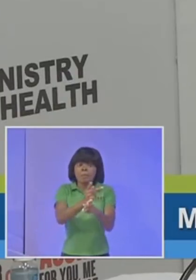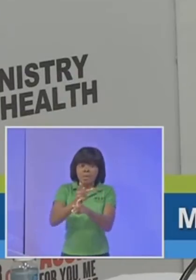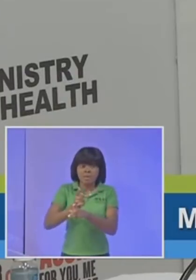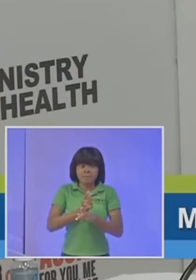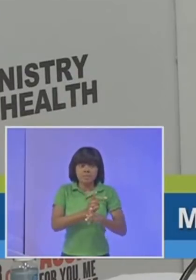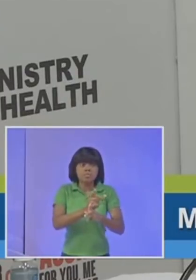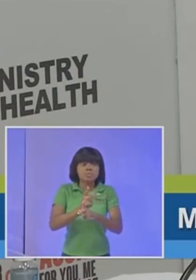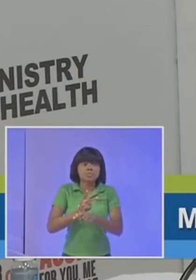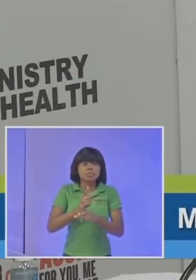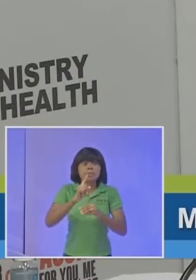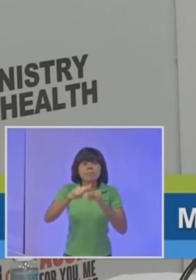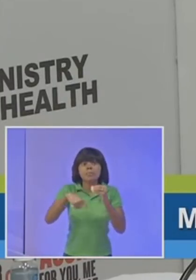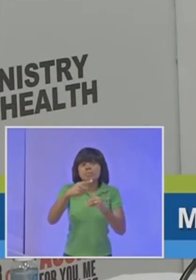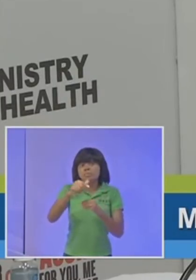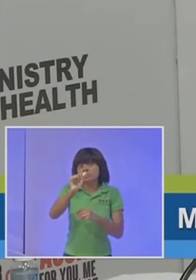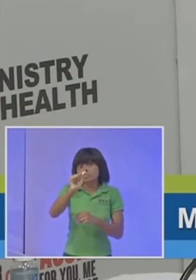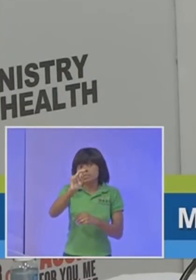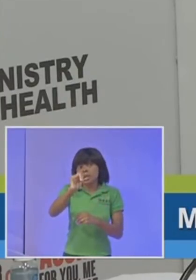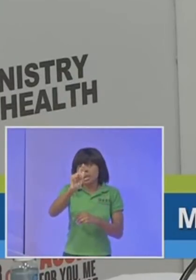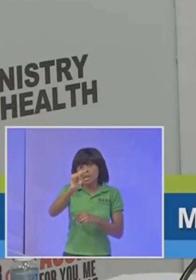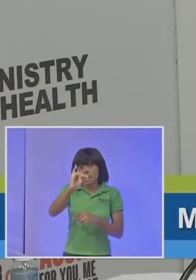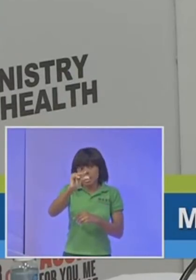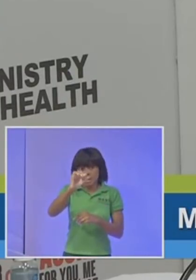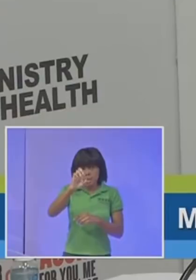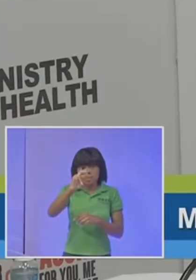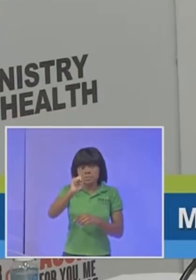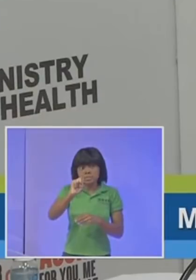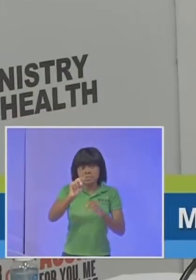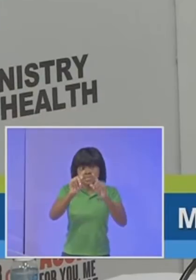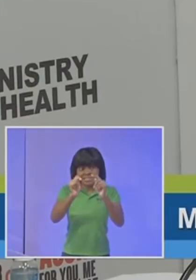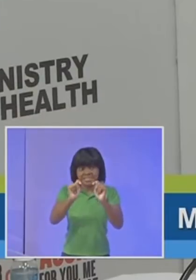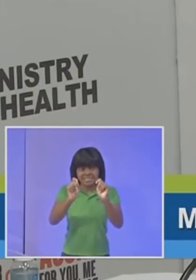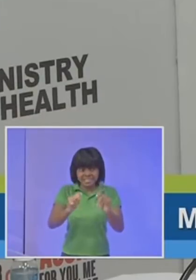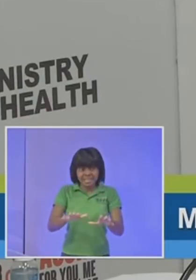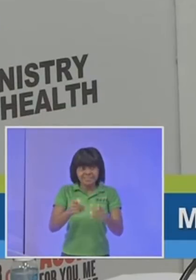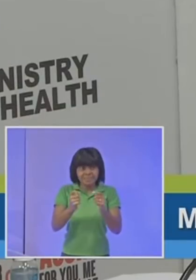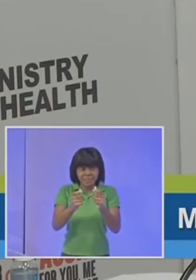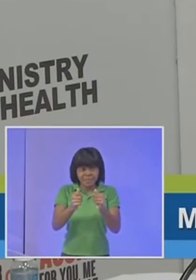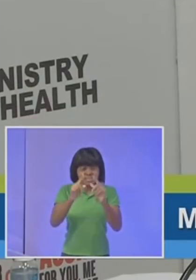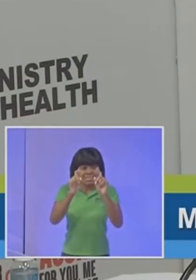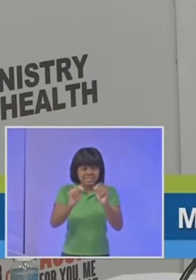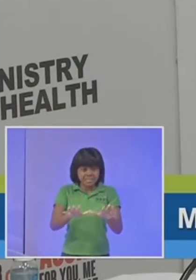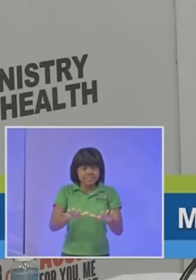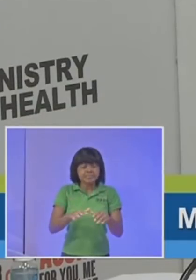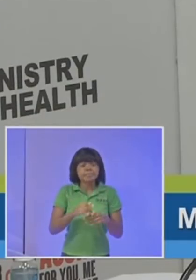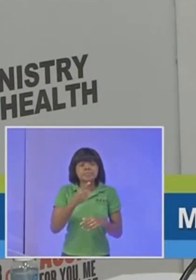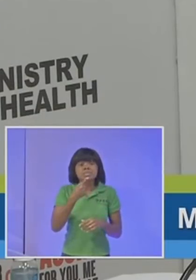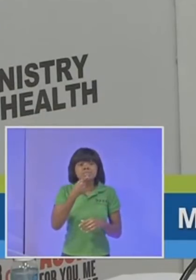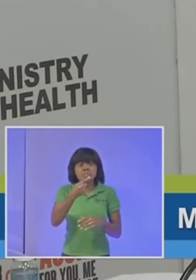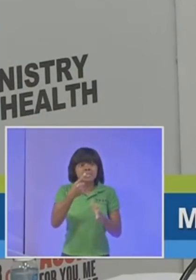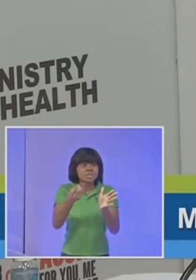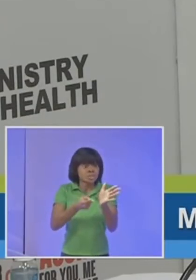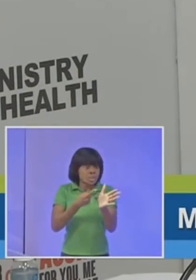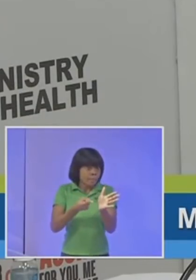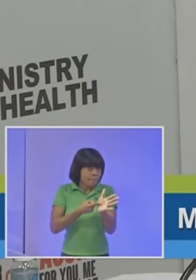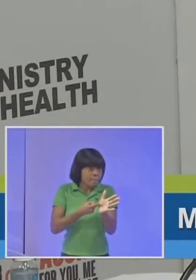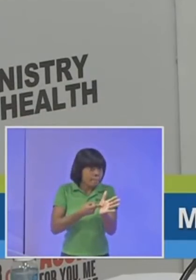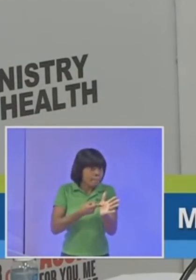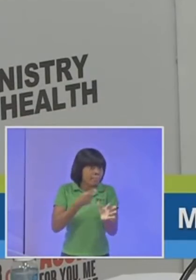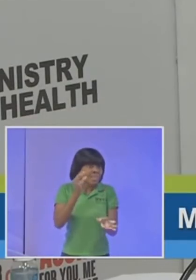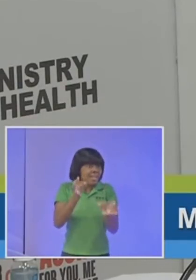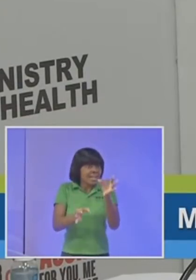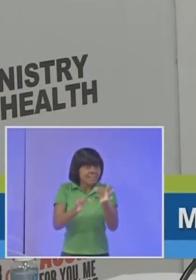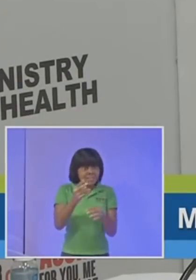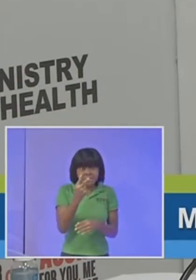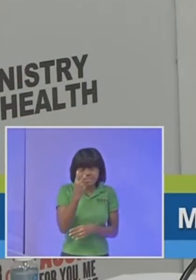test if it is positive as a confirmatory test and you have persistent symptoms. But the best place to use these tests, which